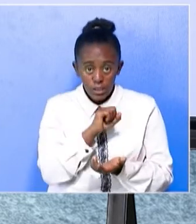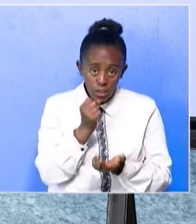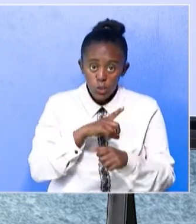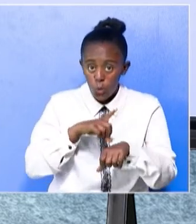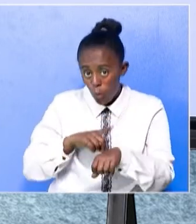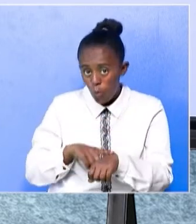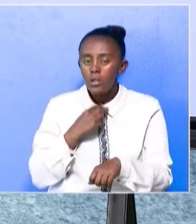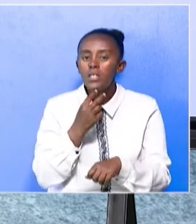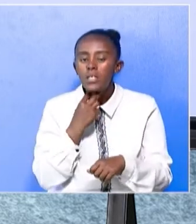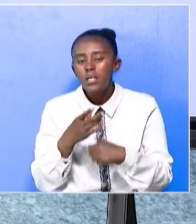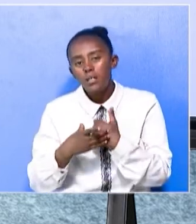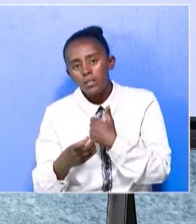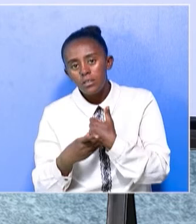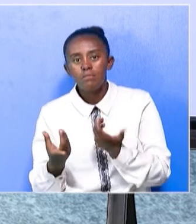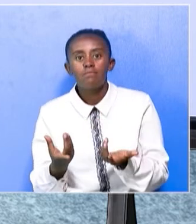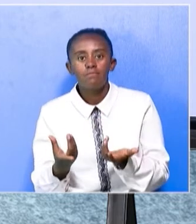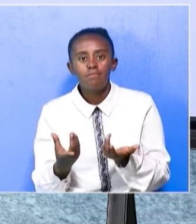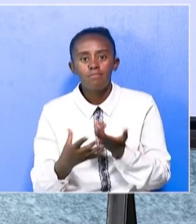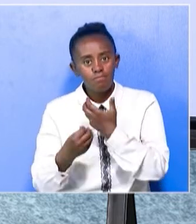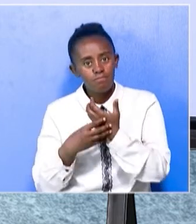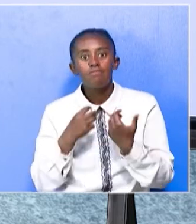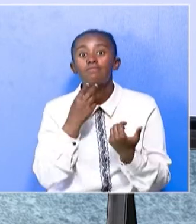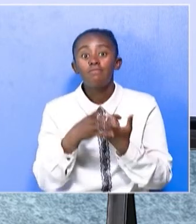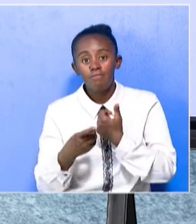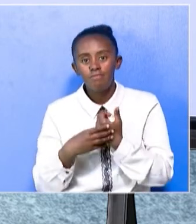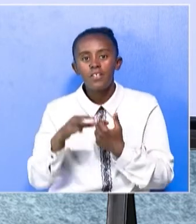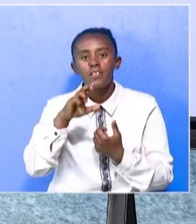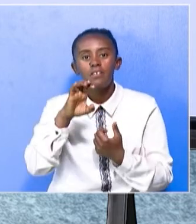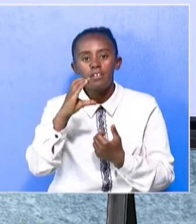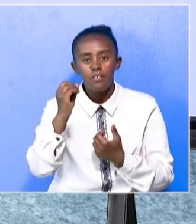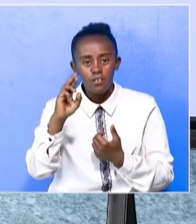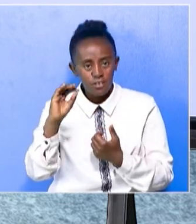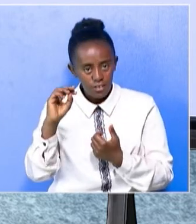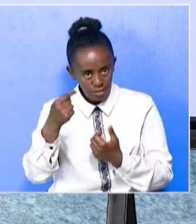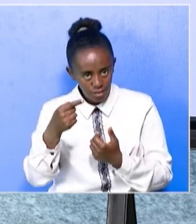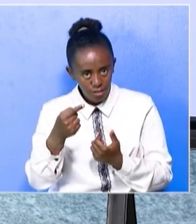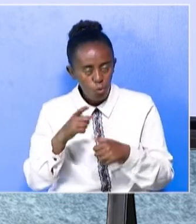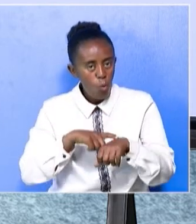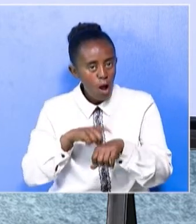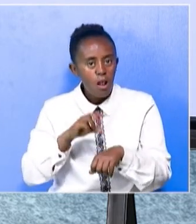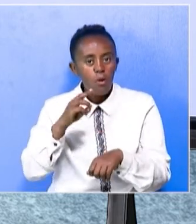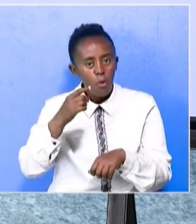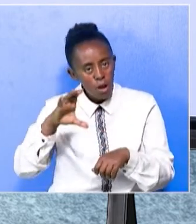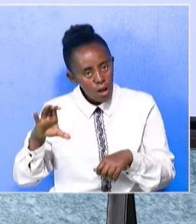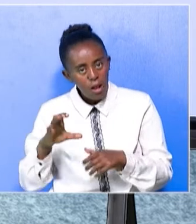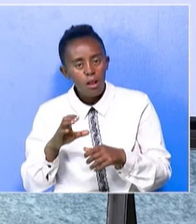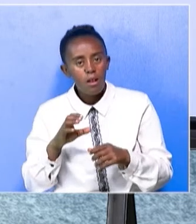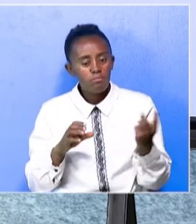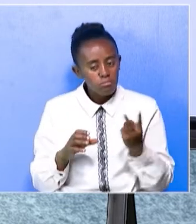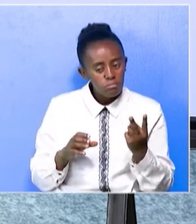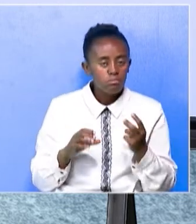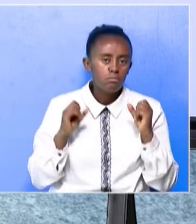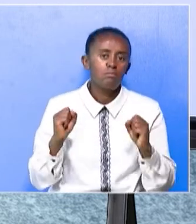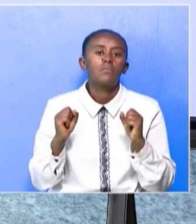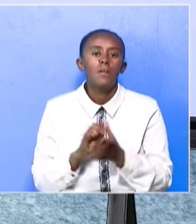while recording his voice. Right? They were singing while recording their voice.